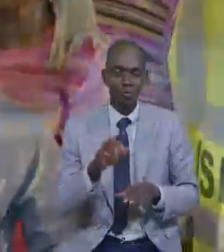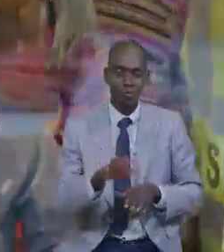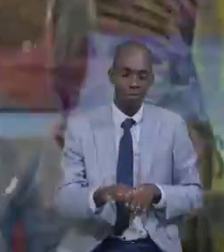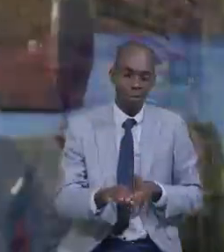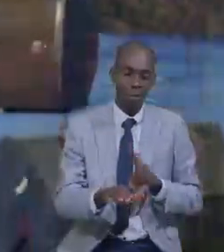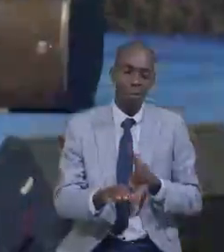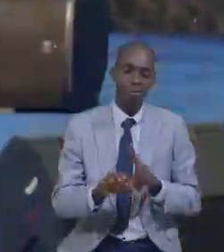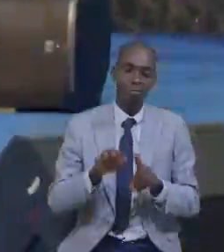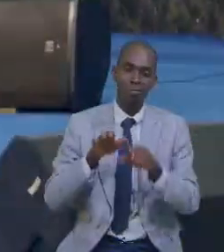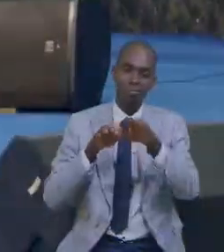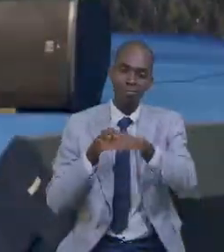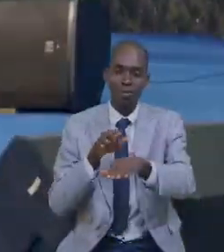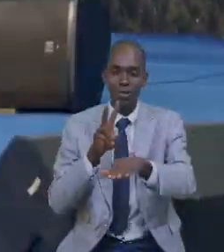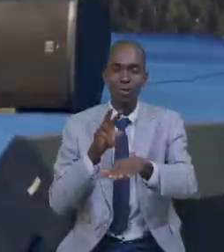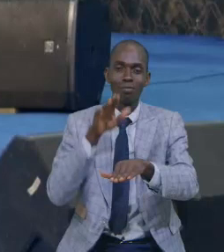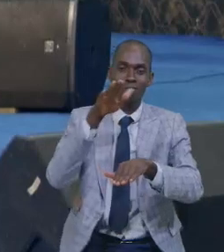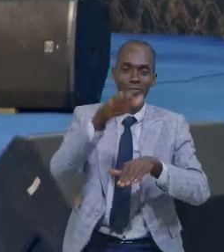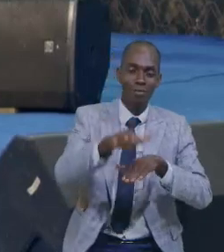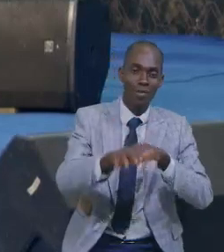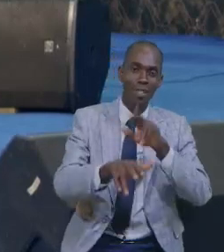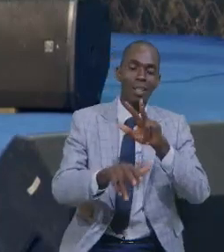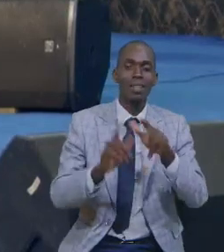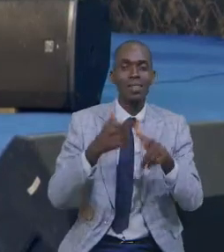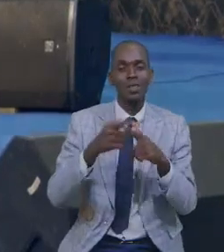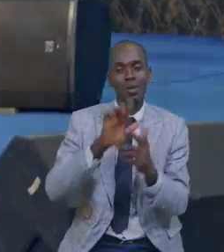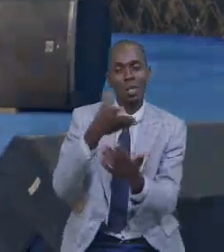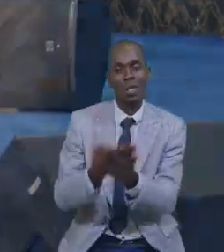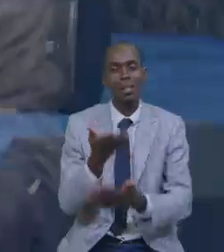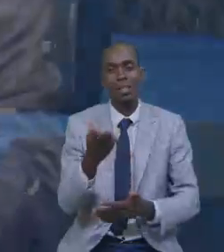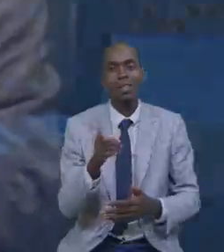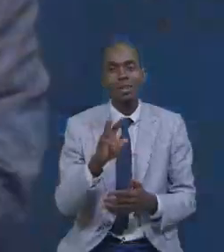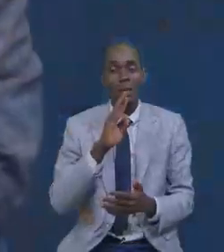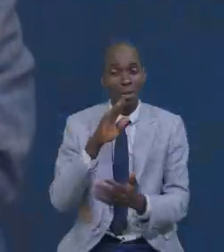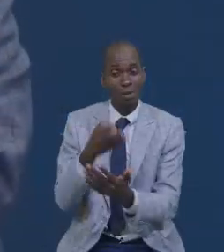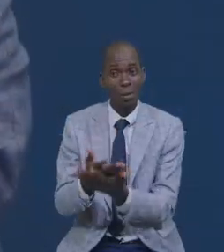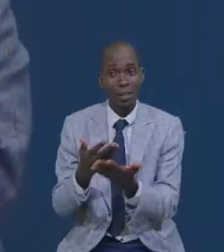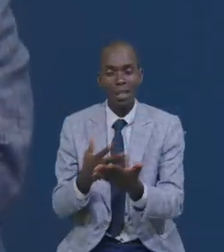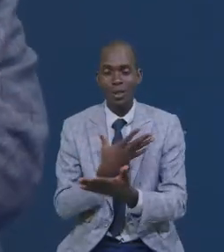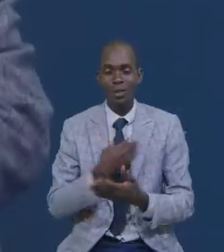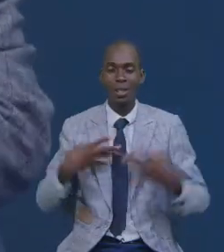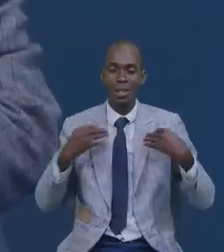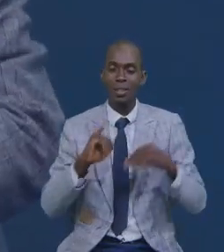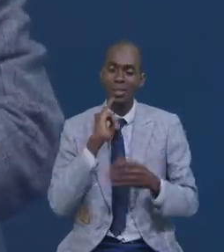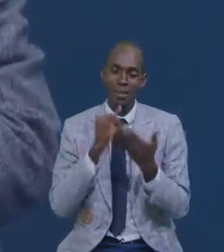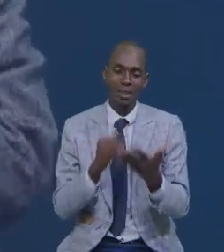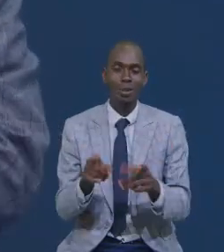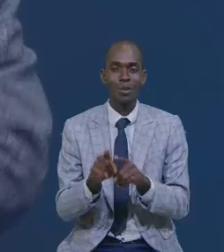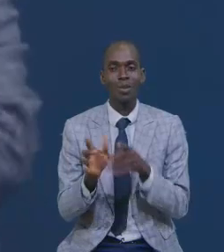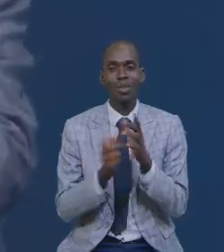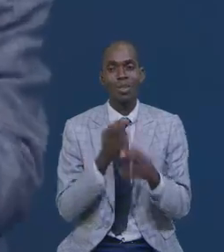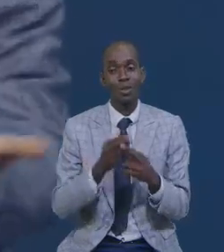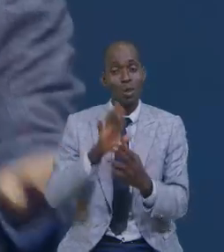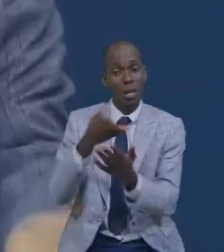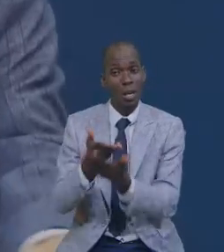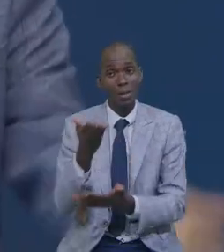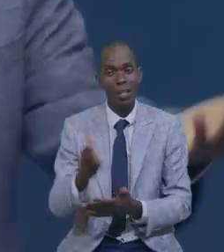two, three, and then you are there, and you are there, and the healing is there. You are there, the miracle is there. You